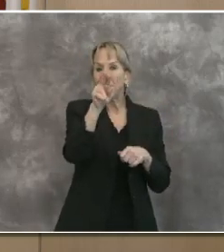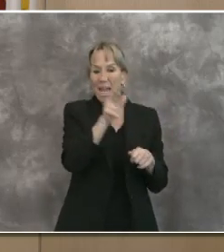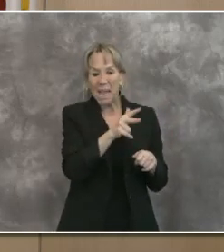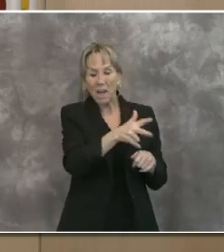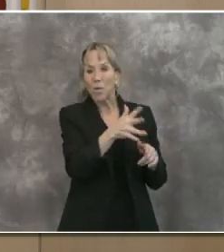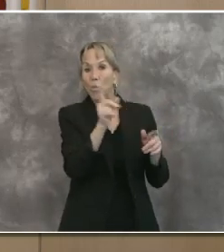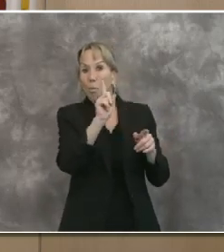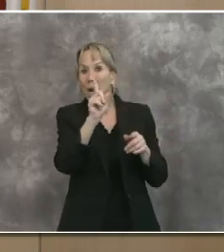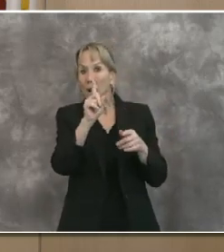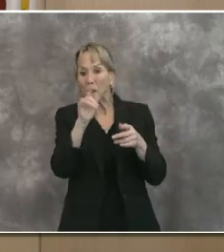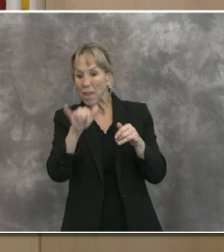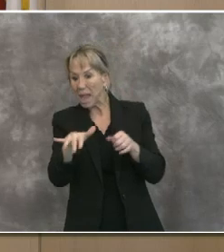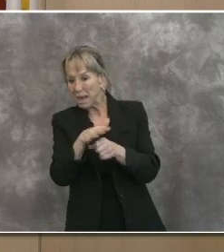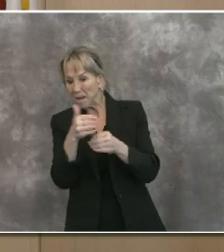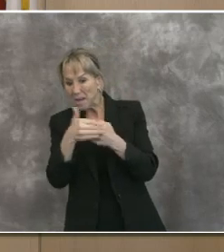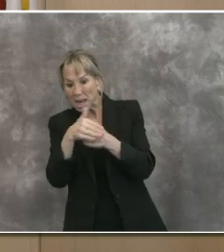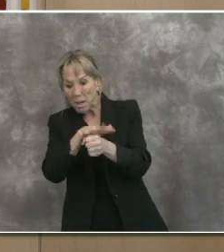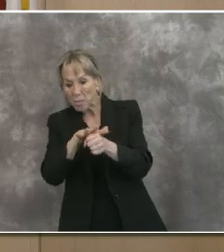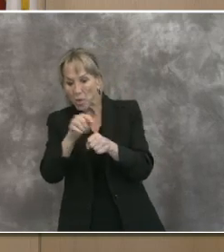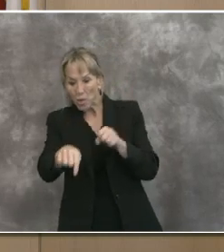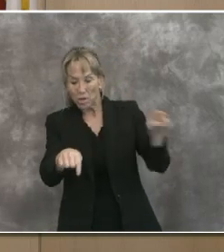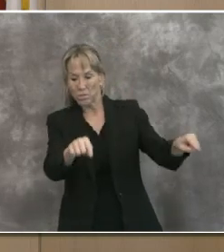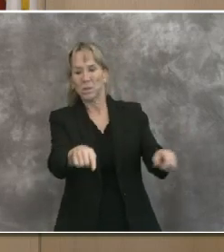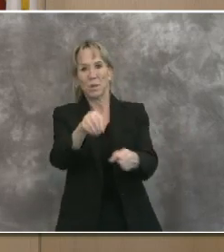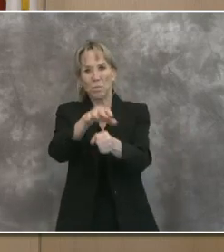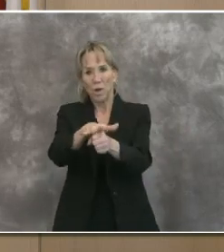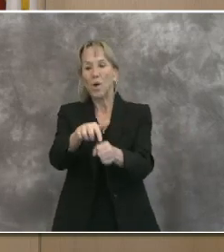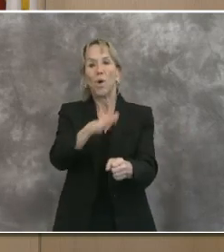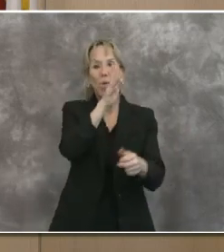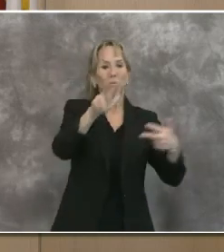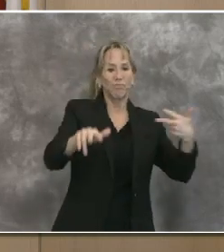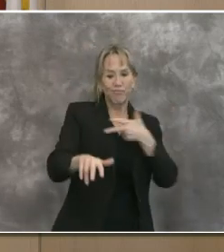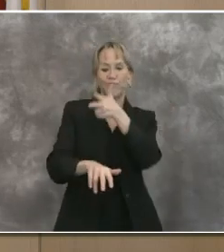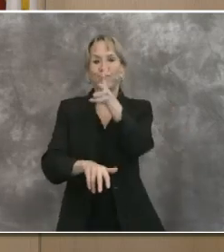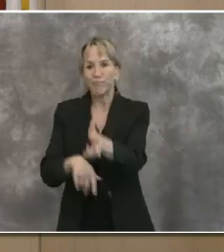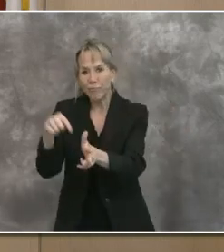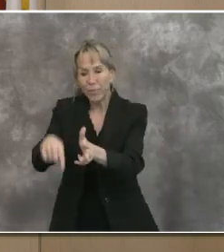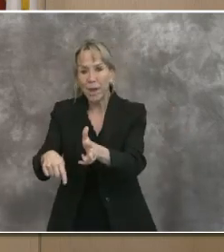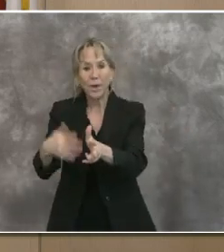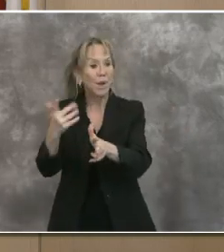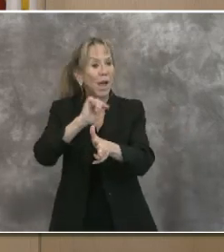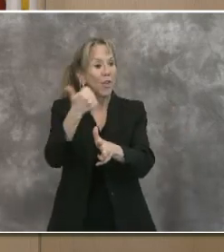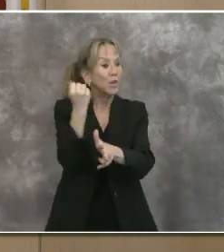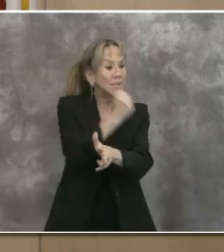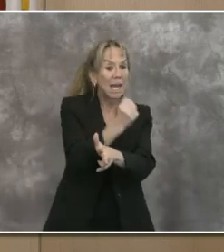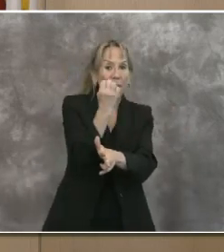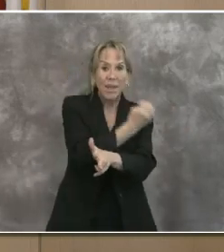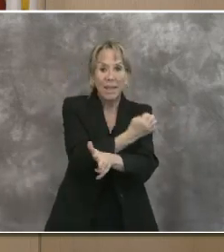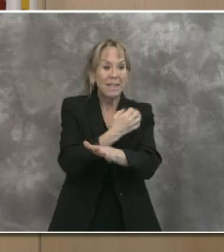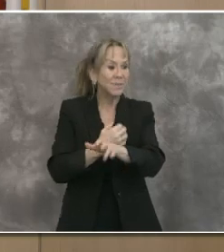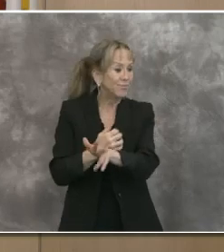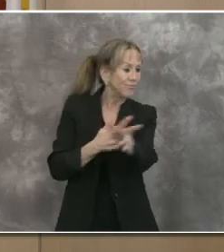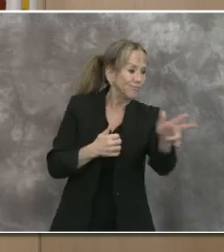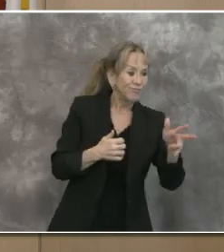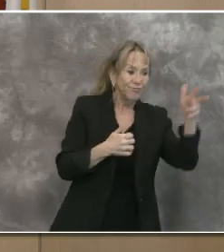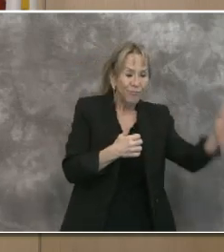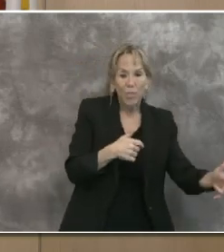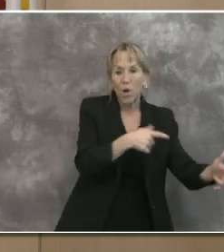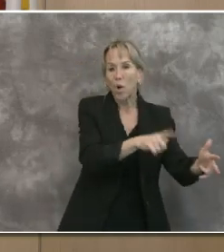other locations, including locations in southeastern San Diego, and we will look at other locations as